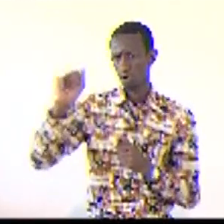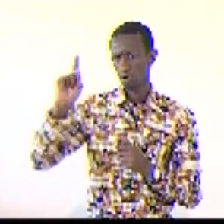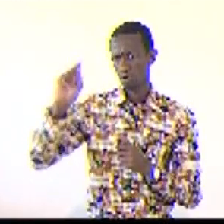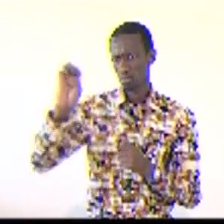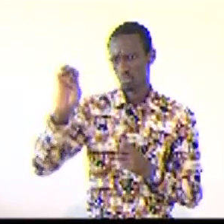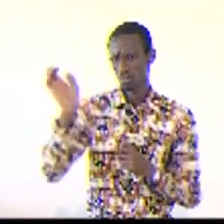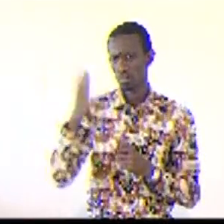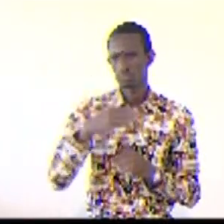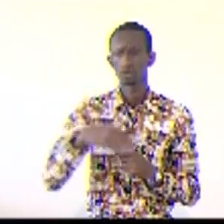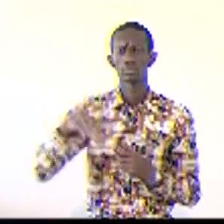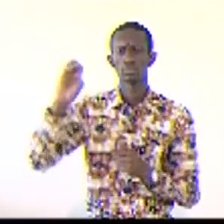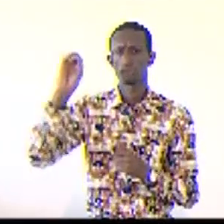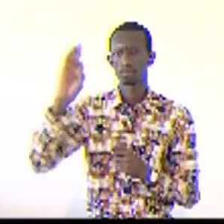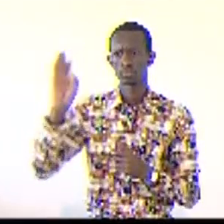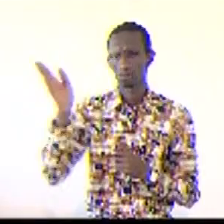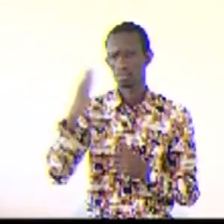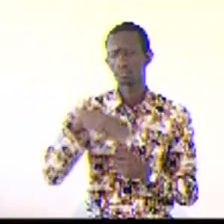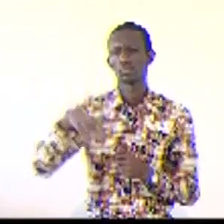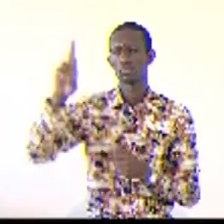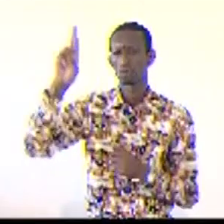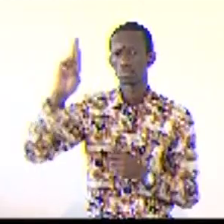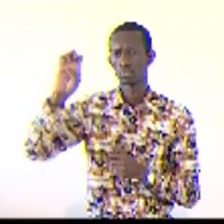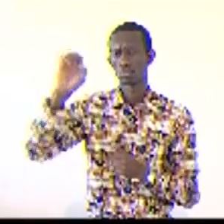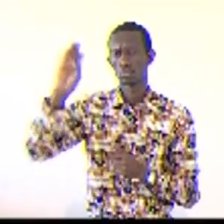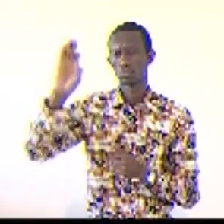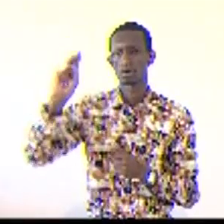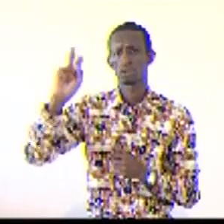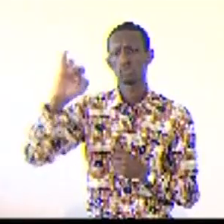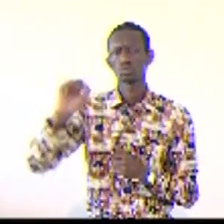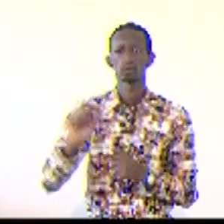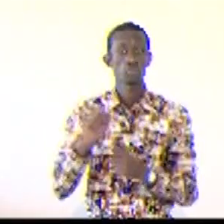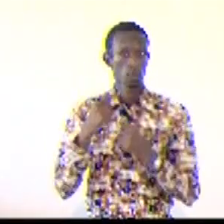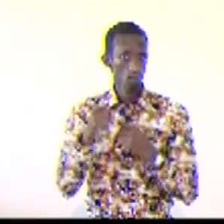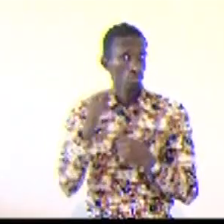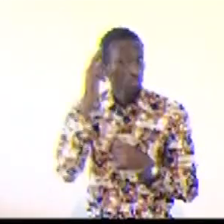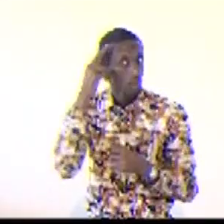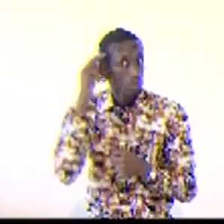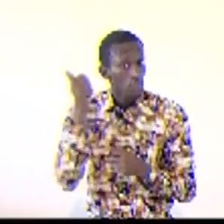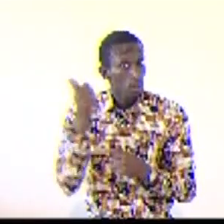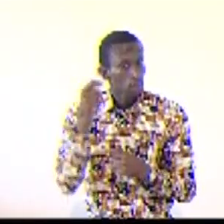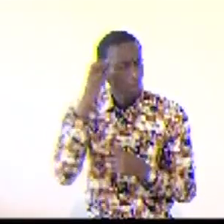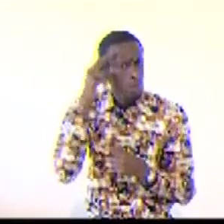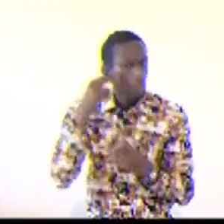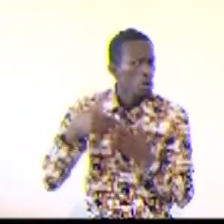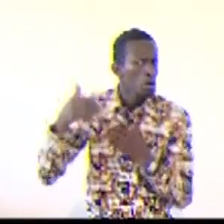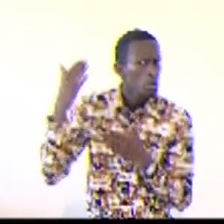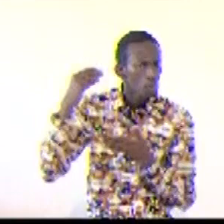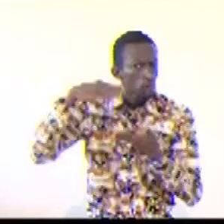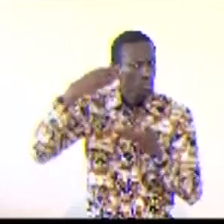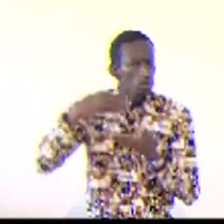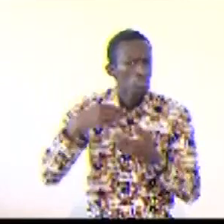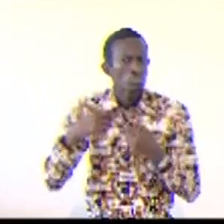If you remember very well, we looked at different ways, different methods, whereby we used